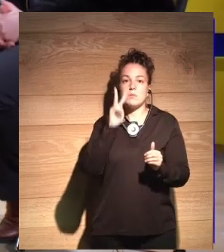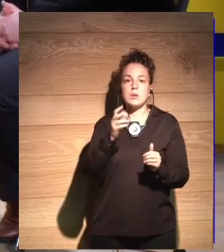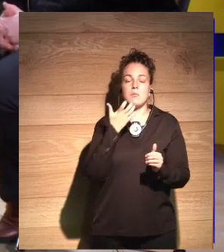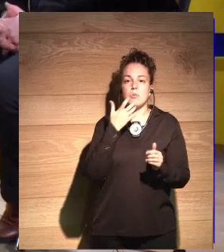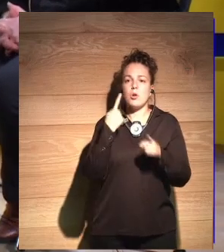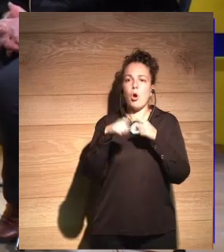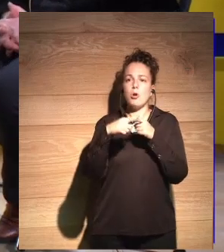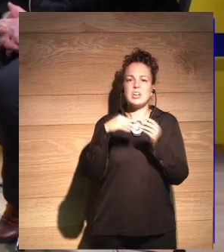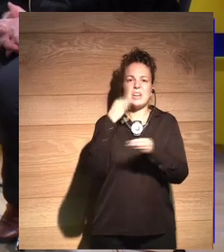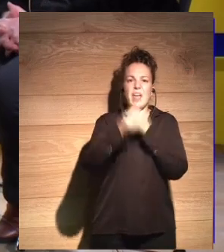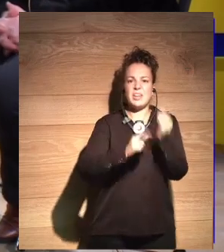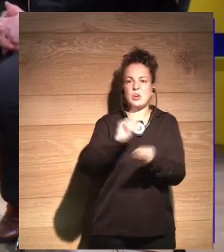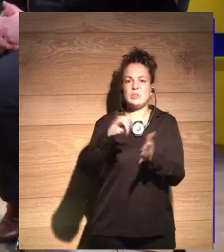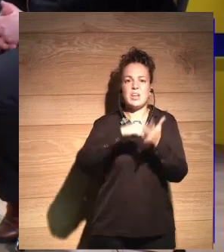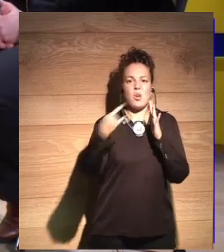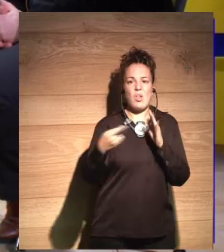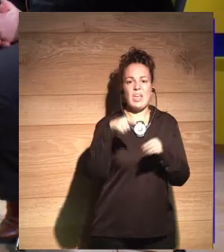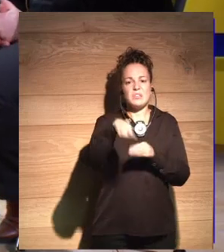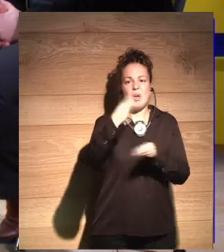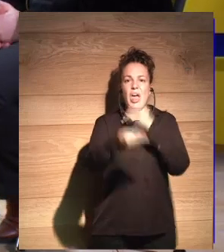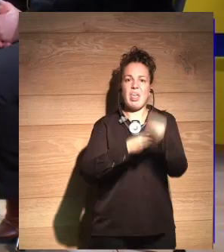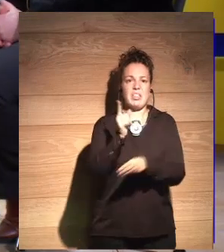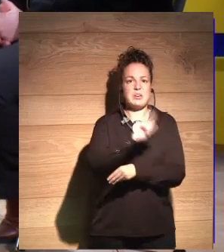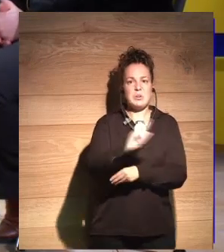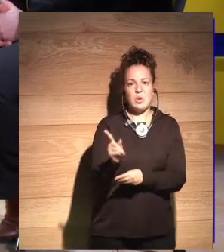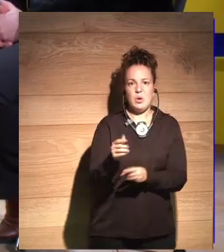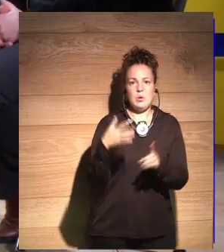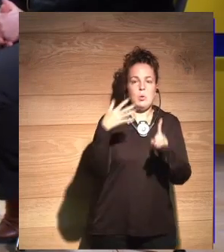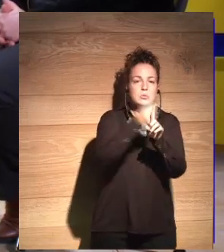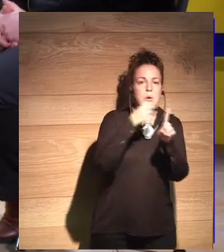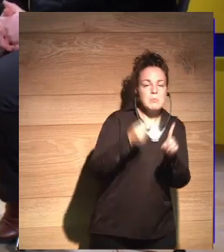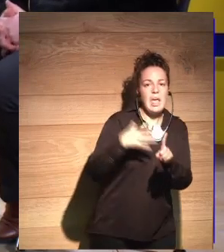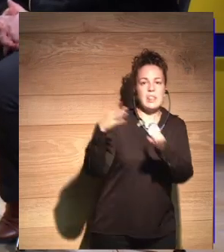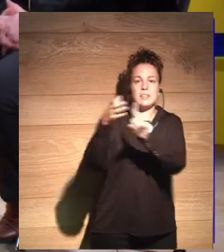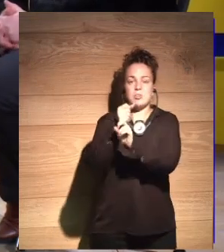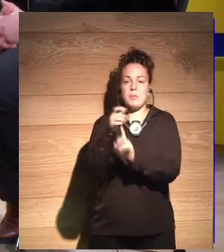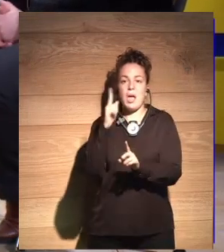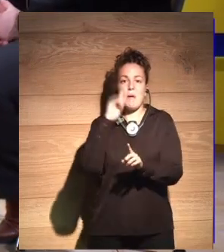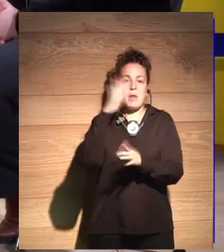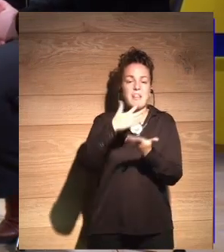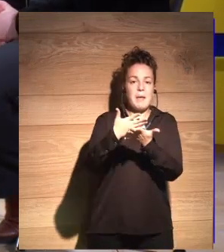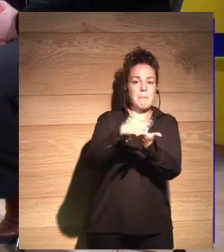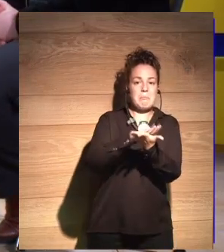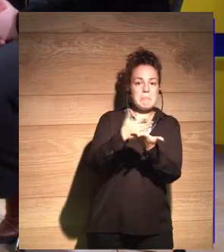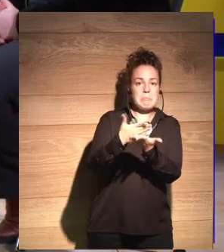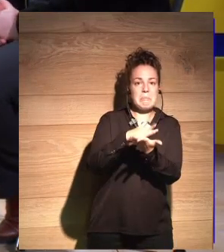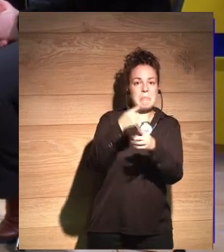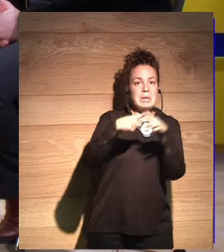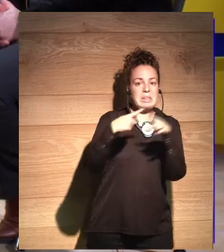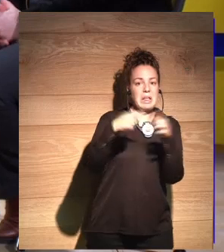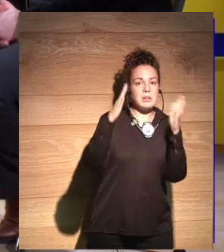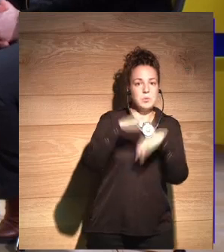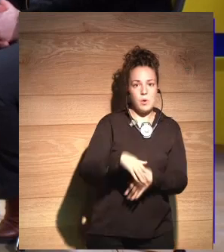You know, utopia, dystopia. There's nothing in the middle. The future is full spectrum. It's here right now. Also, the past,